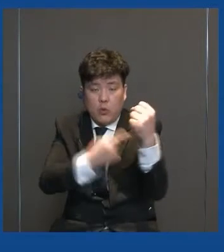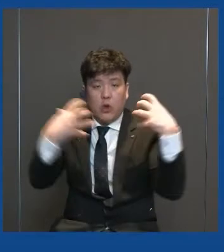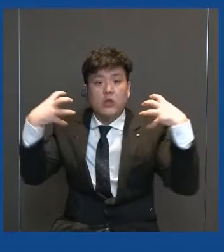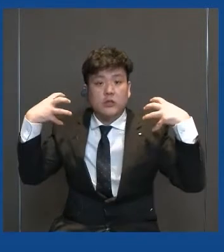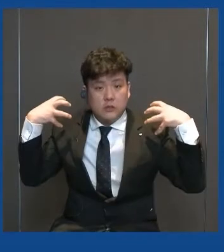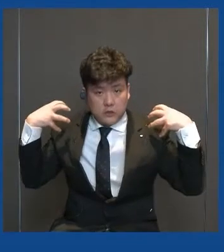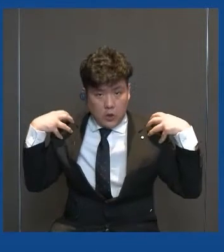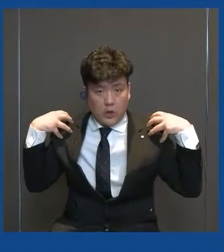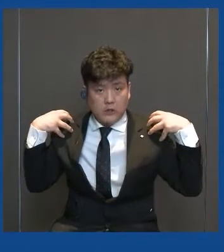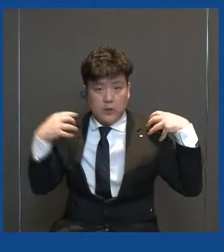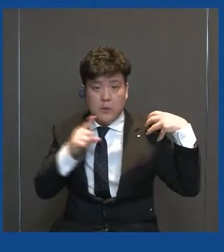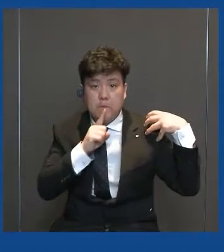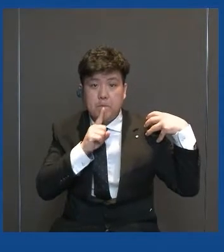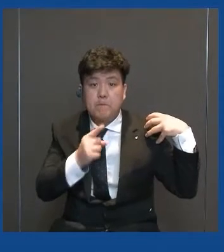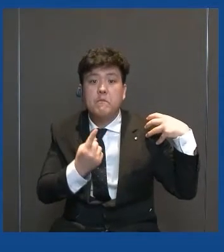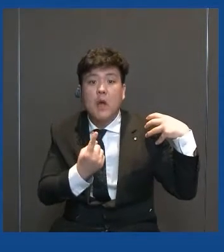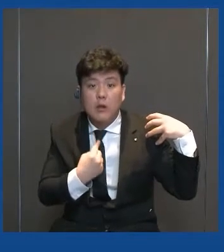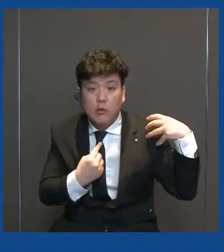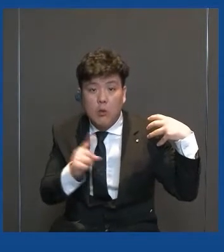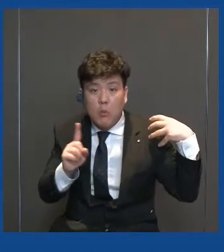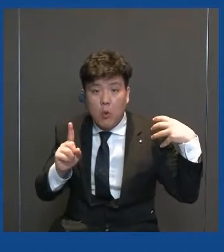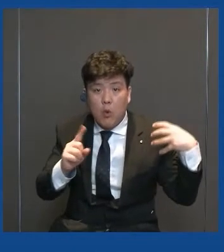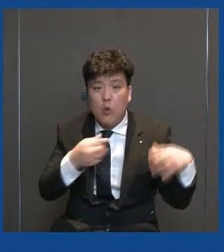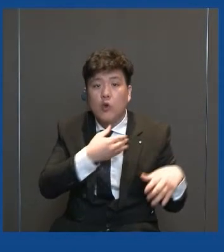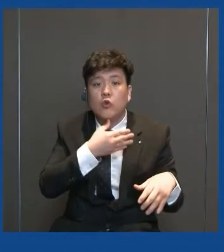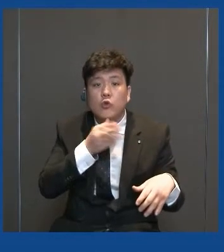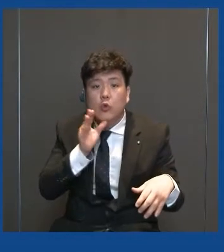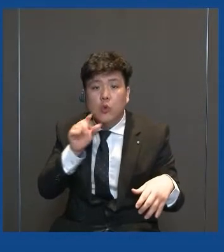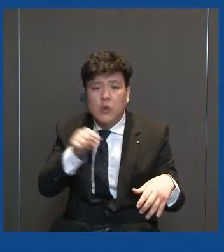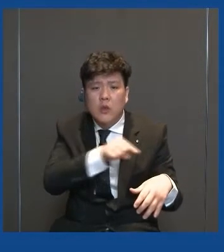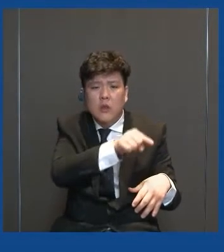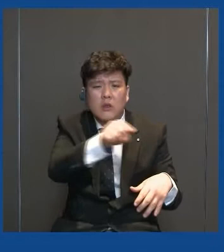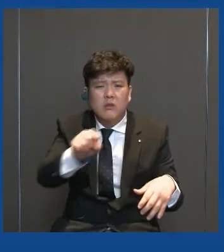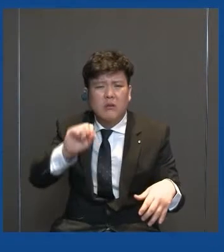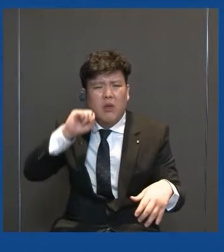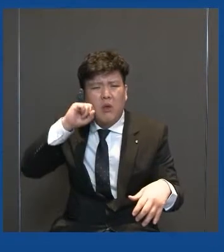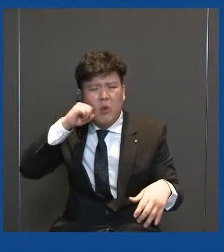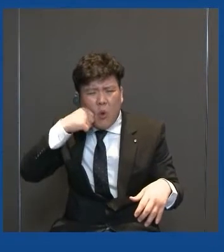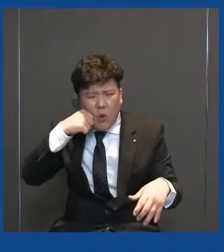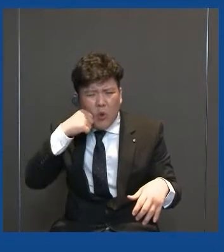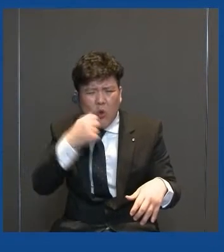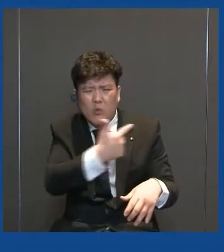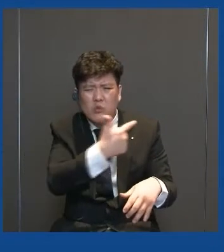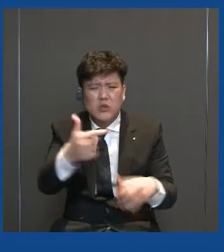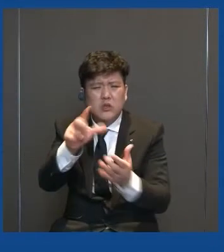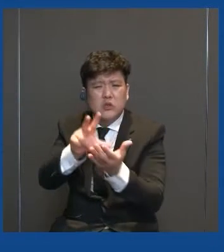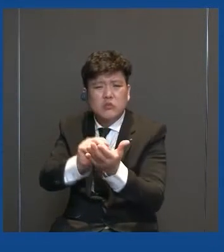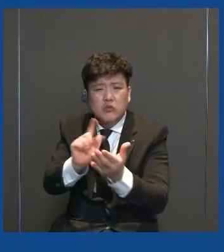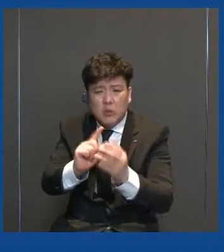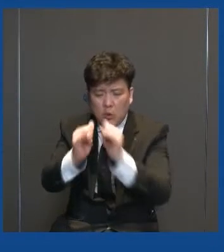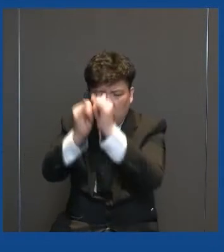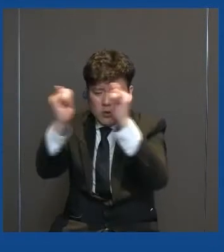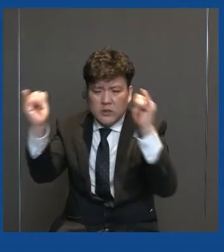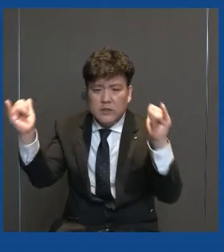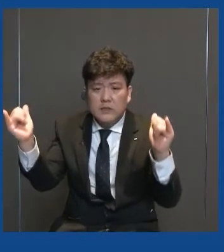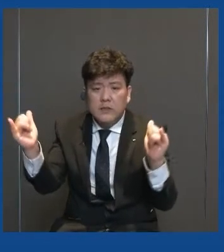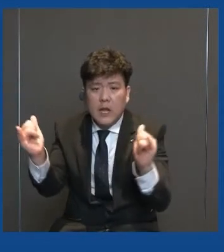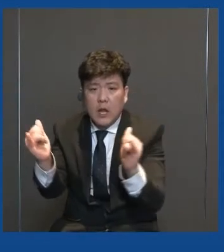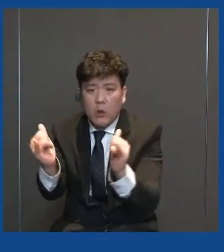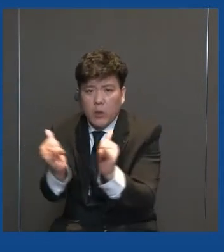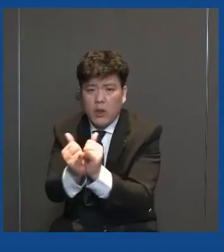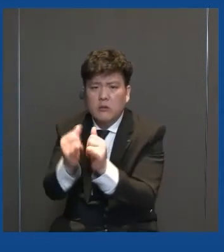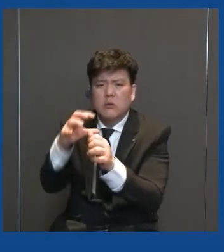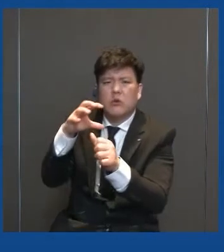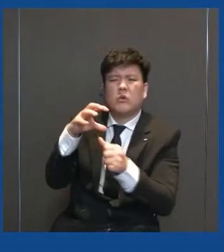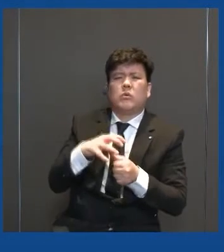During the critical periods of the pandemic, the whole population in Denmark were advised to stay home and not see